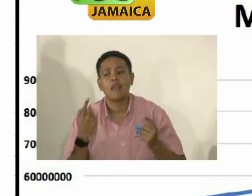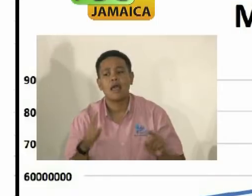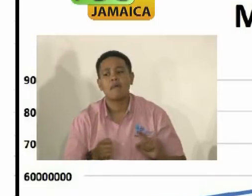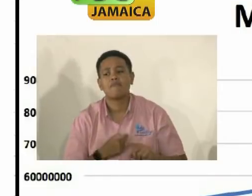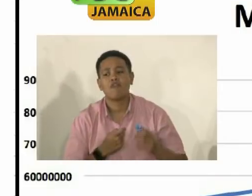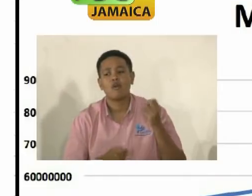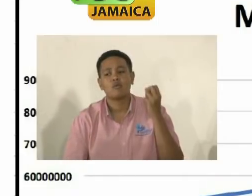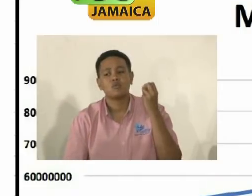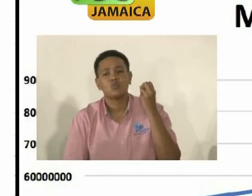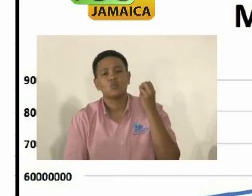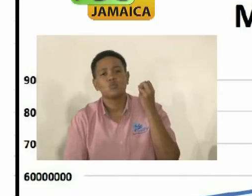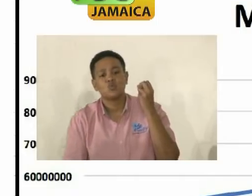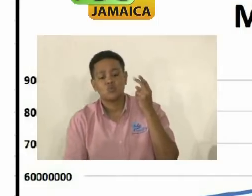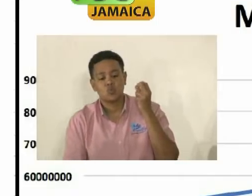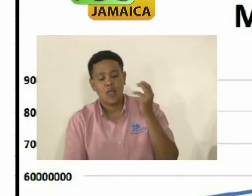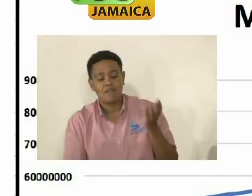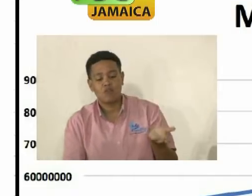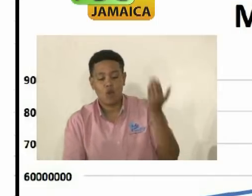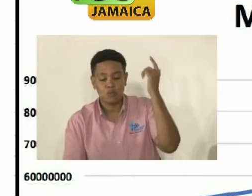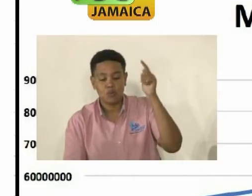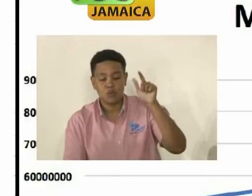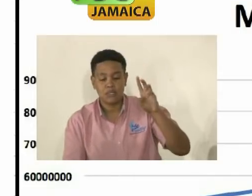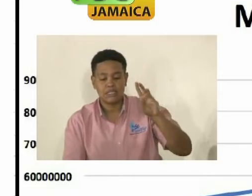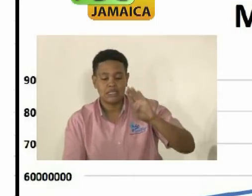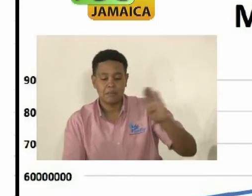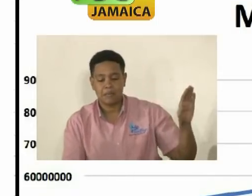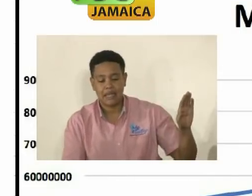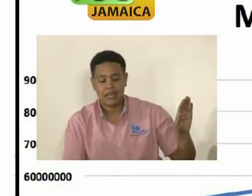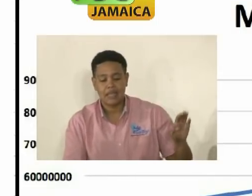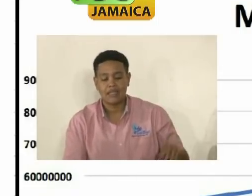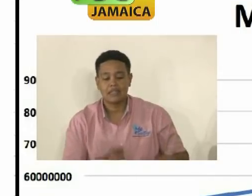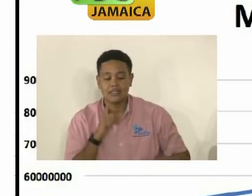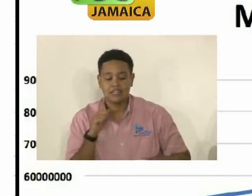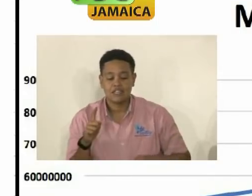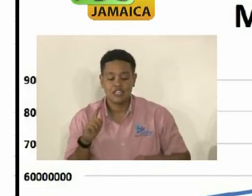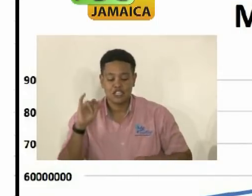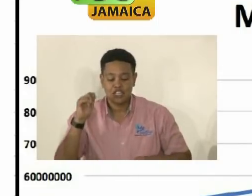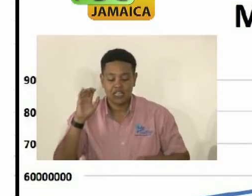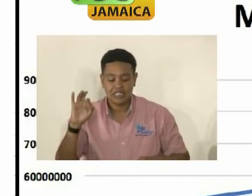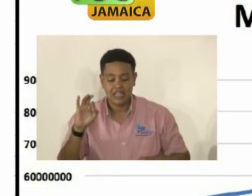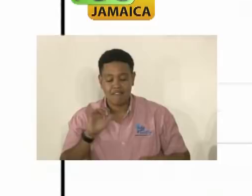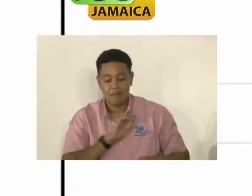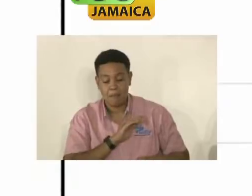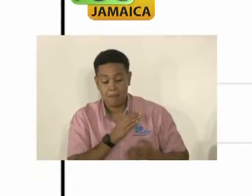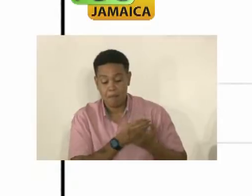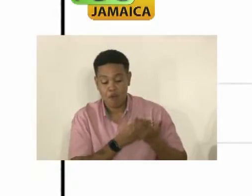12 to over 26 billion. The JCF's recurrent budget has increased